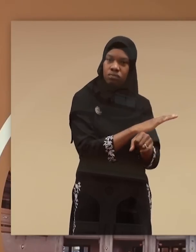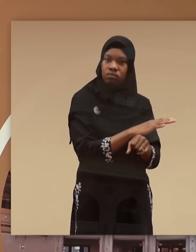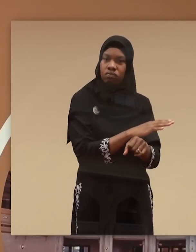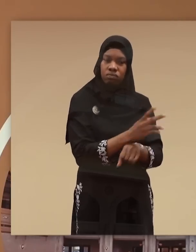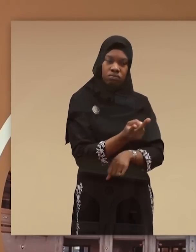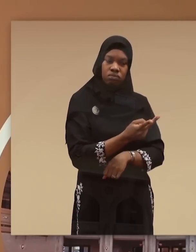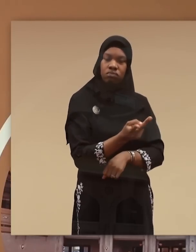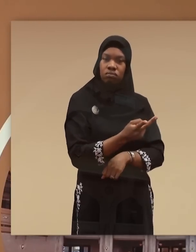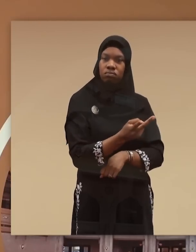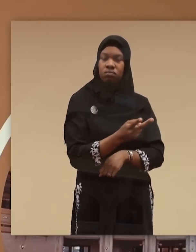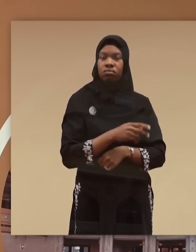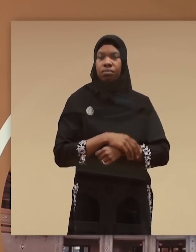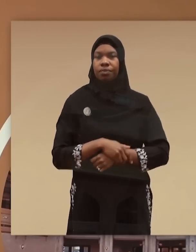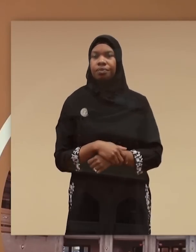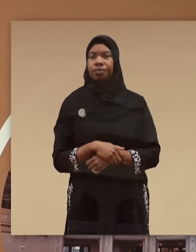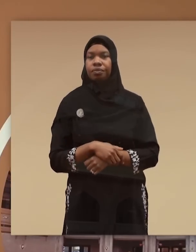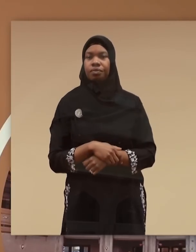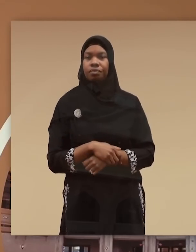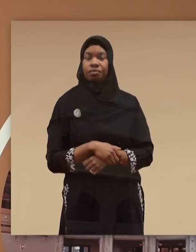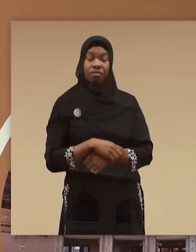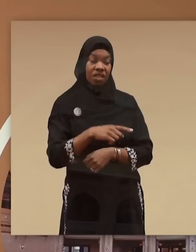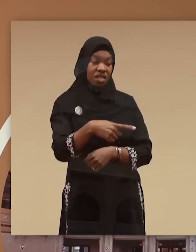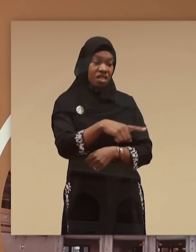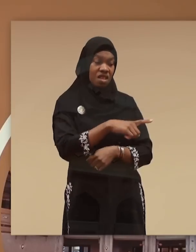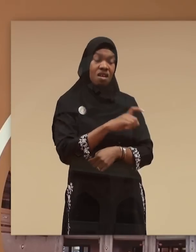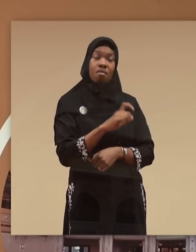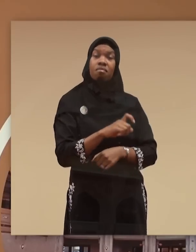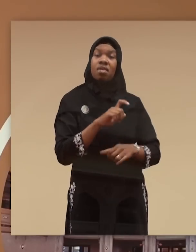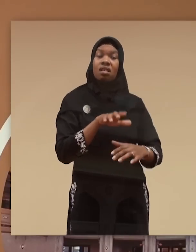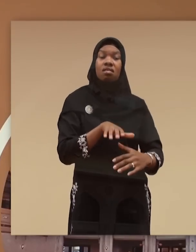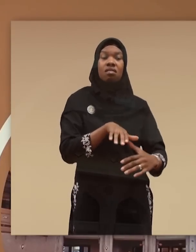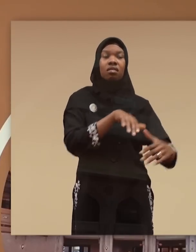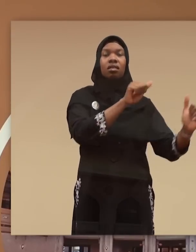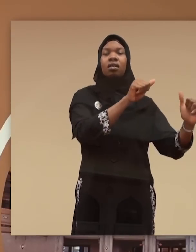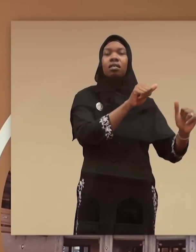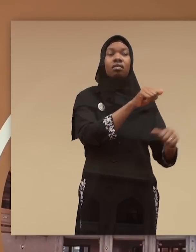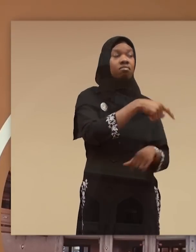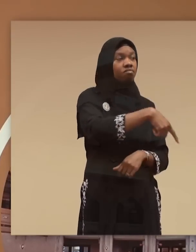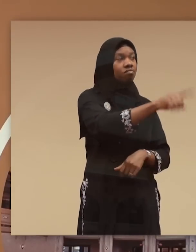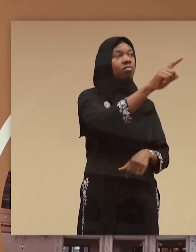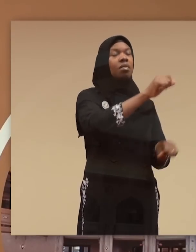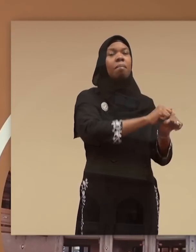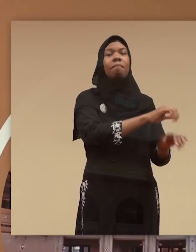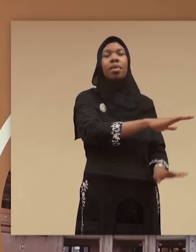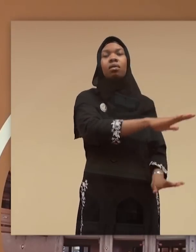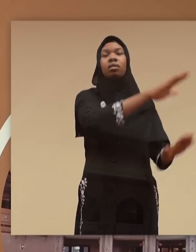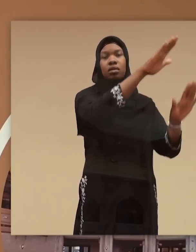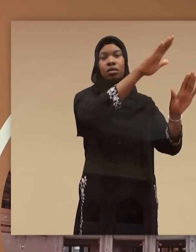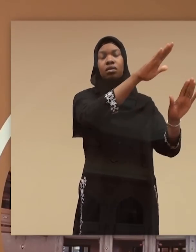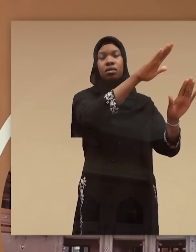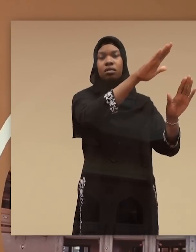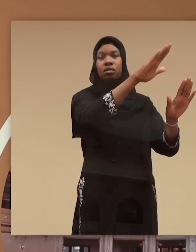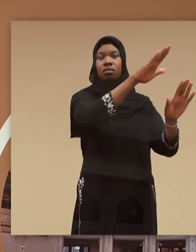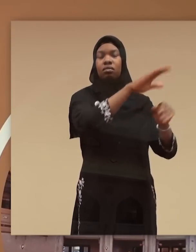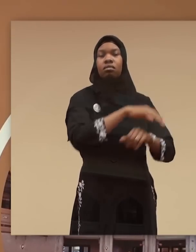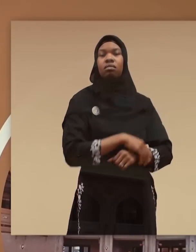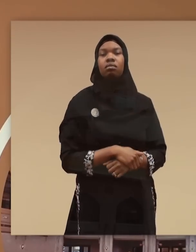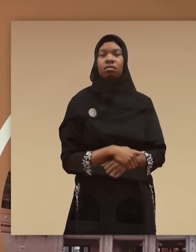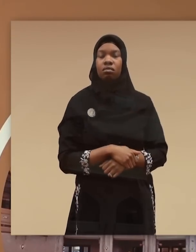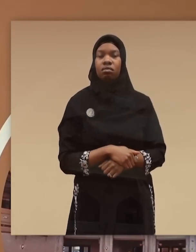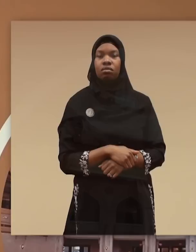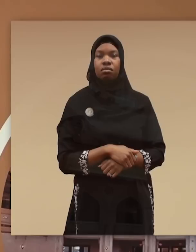We will oblige them to go to the mountains. We will blockade them. We